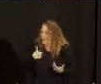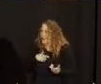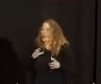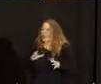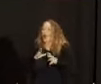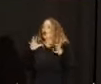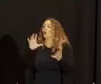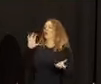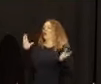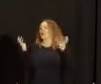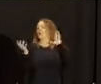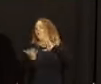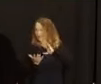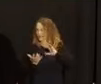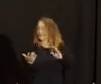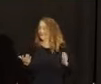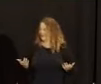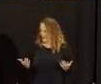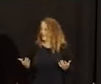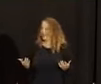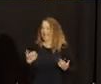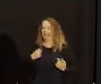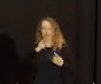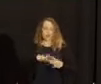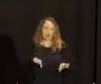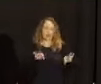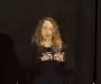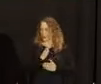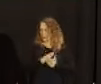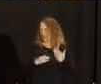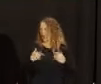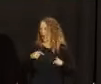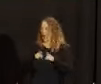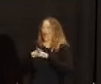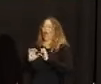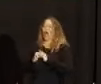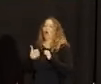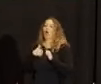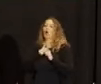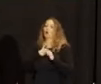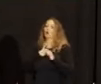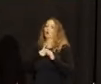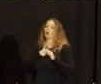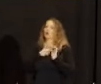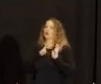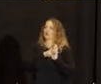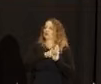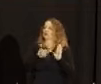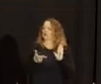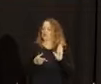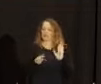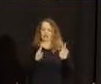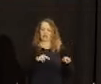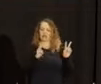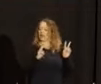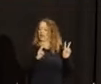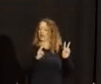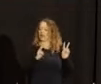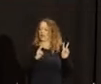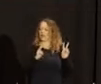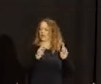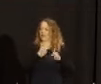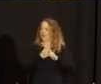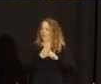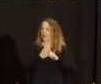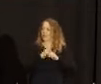And how do we also, and I think this is a really important piece, how do we destigmatize the self-identification? How